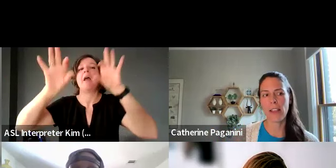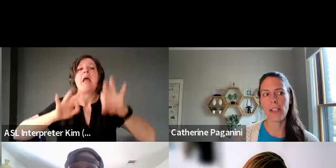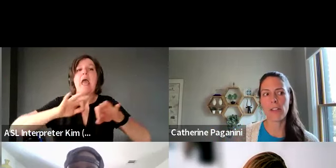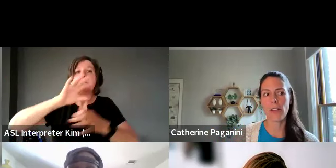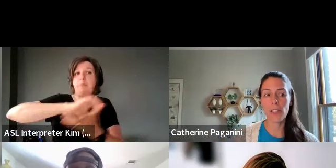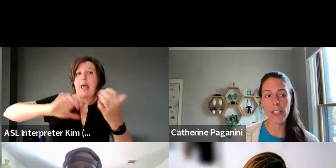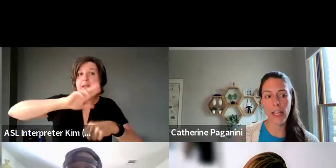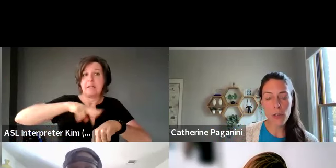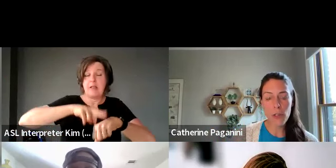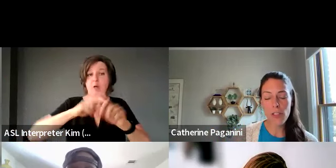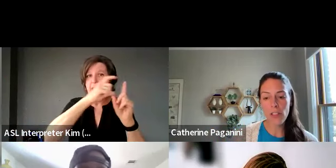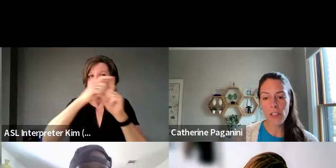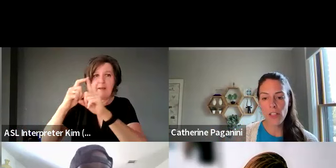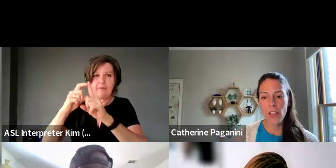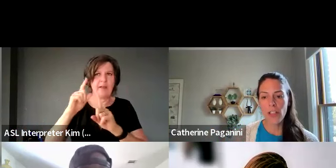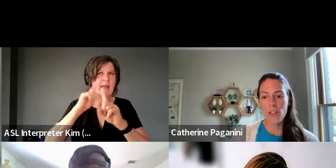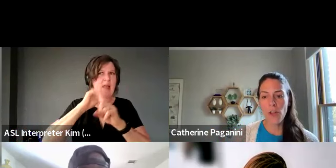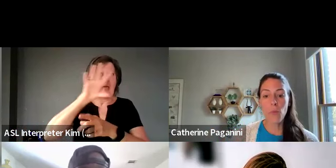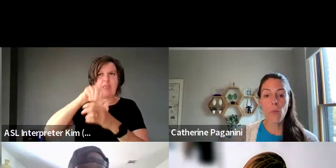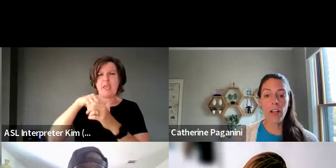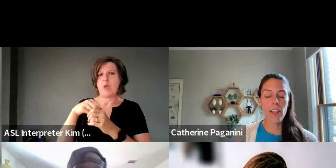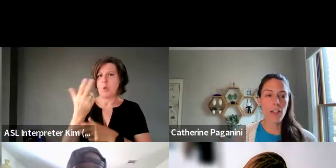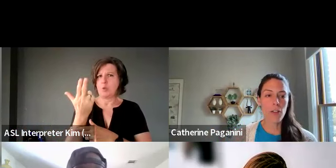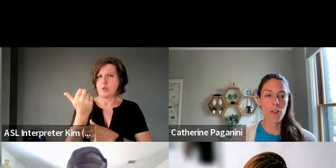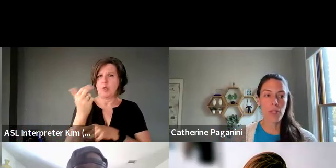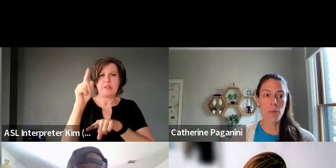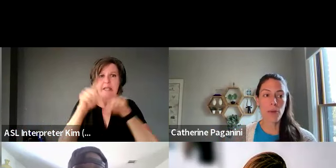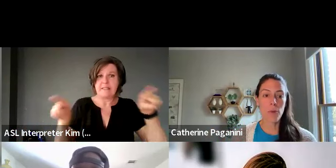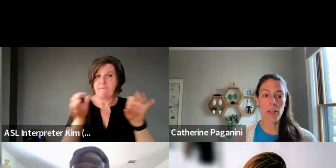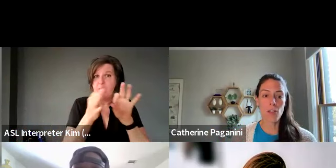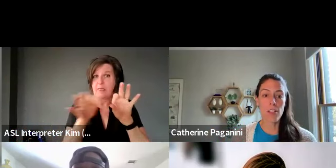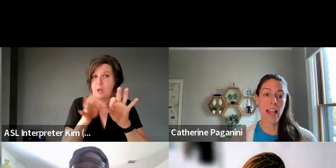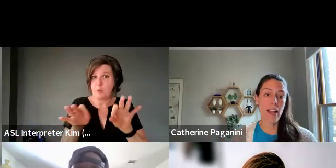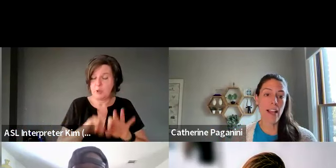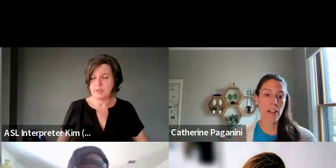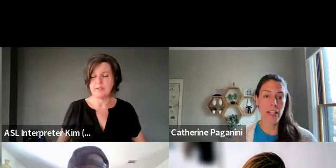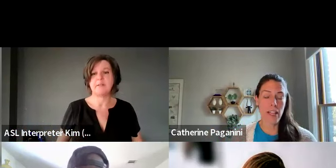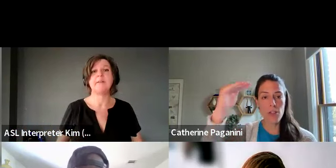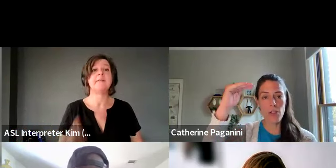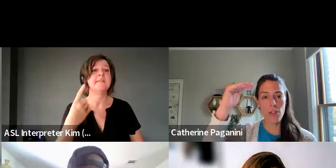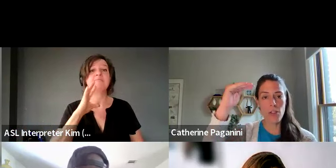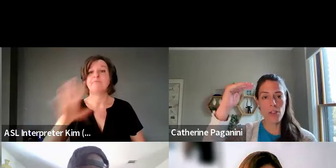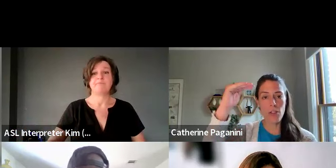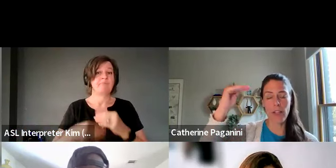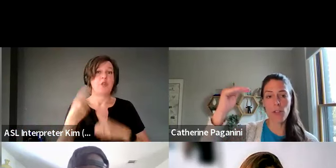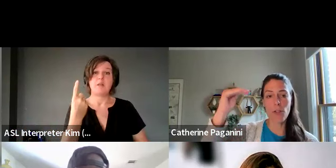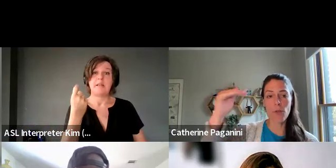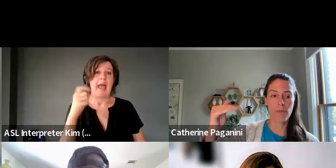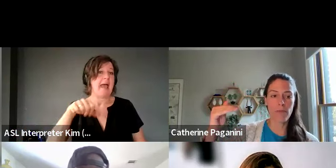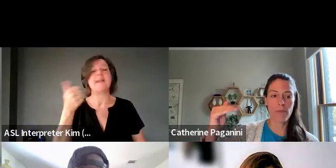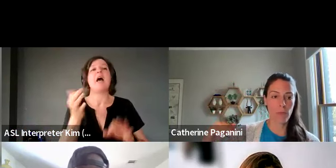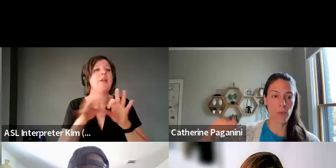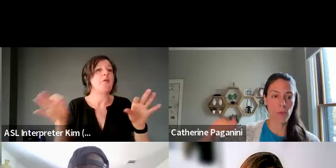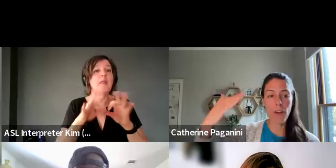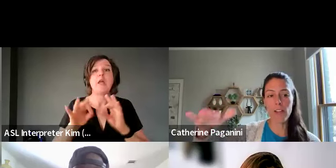then I think there are 13 languages. And so one thing could be where we just add another language. So you can